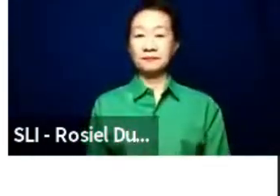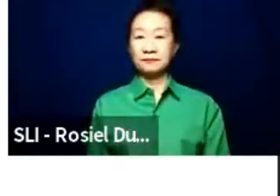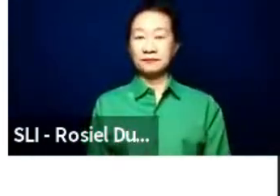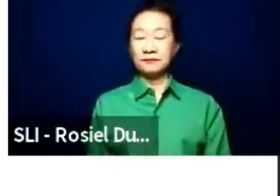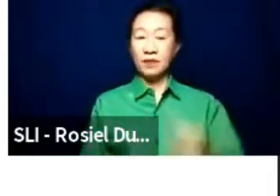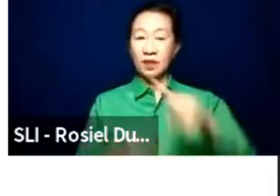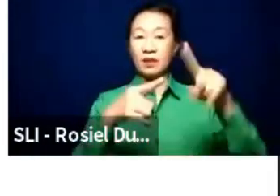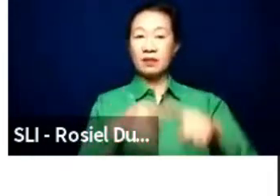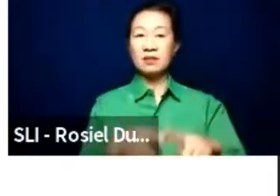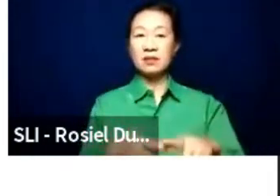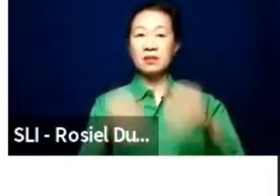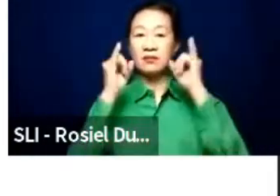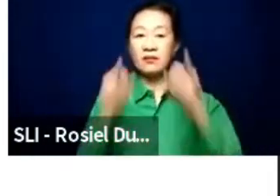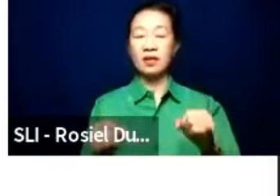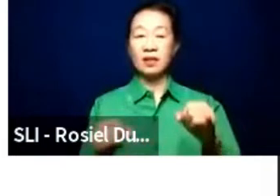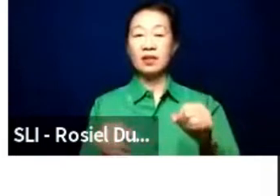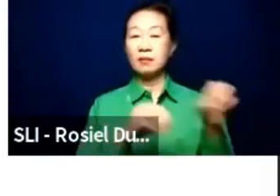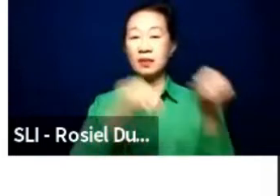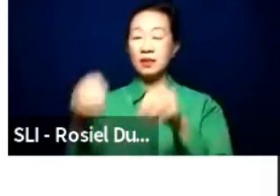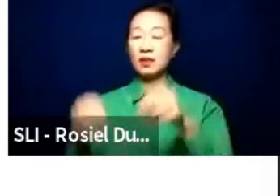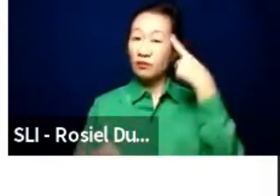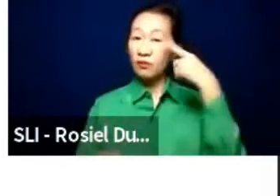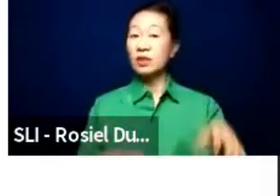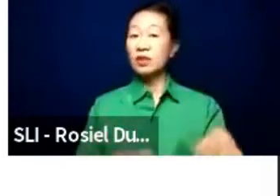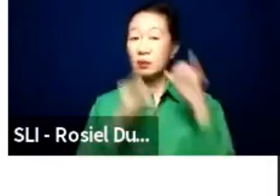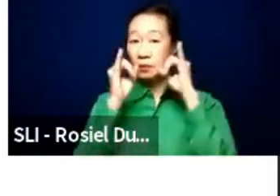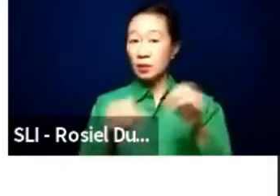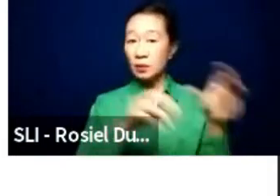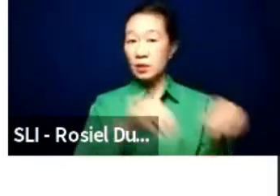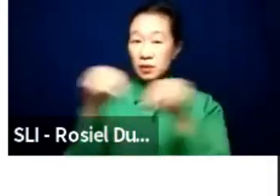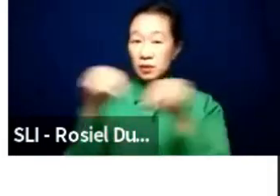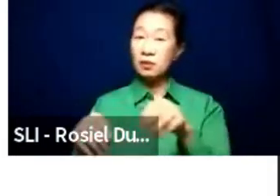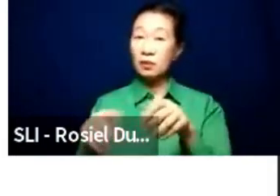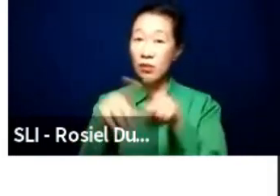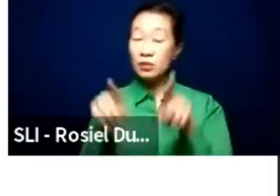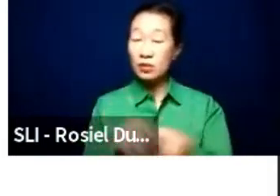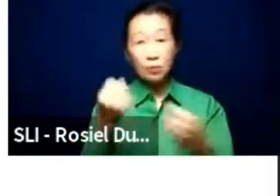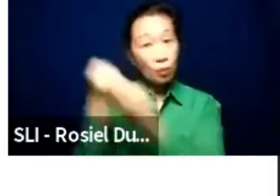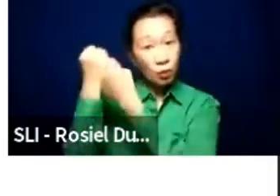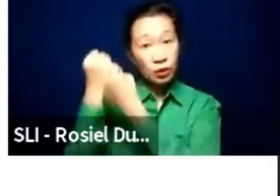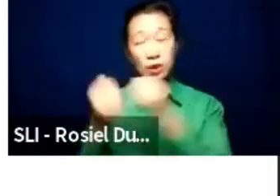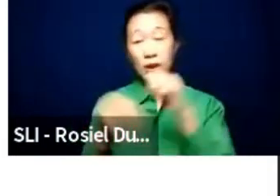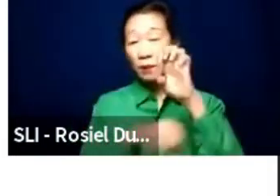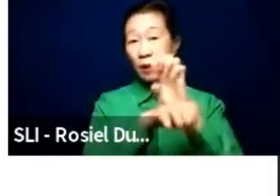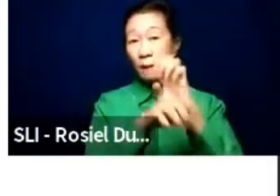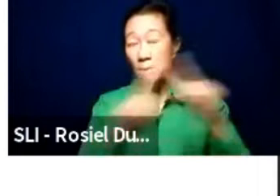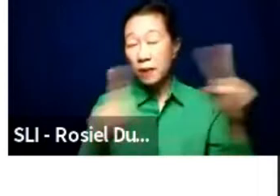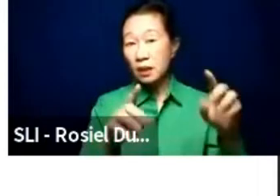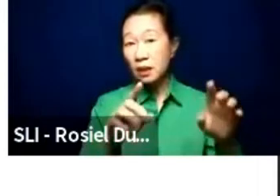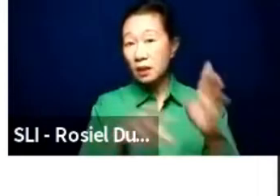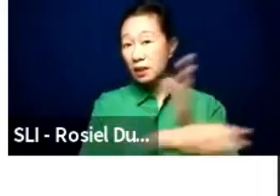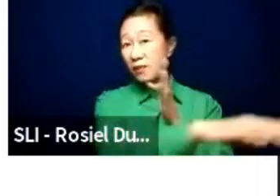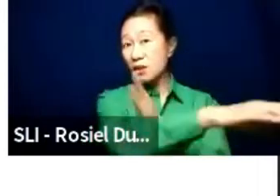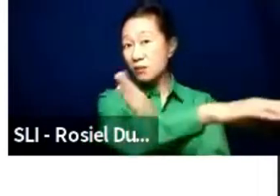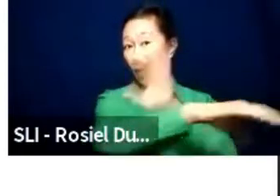And then there's individual placements, no? So sa individual placements naman, this is also supported employment. Pero dito, you develop the